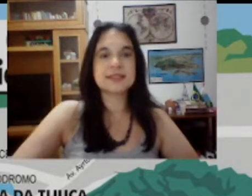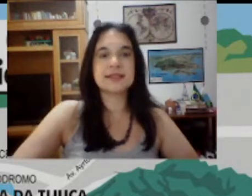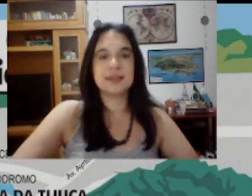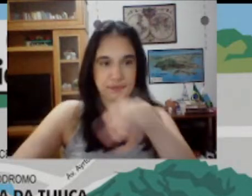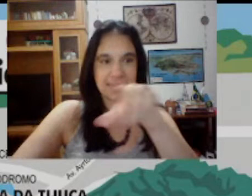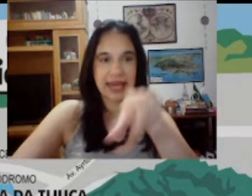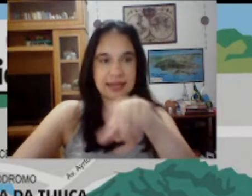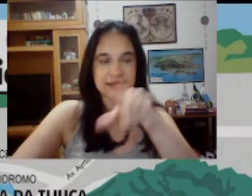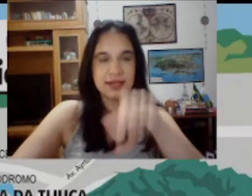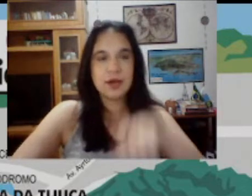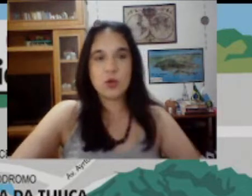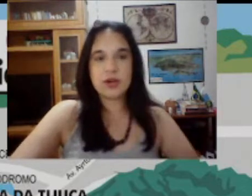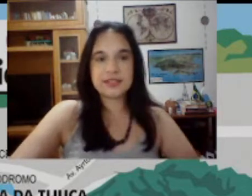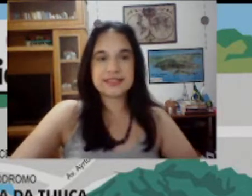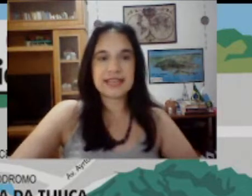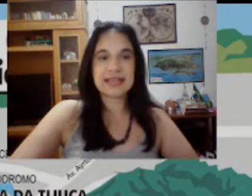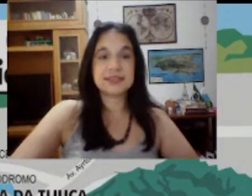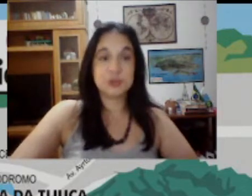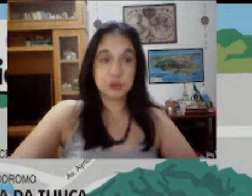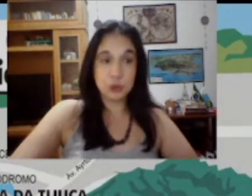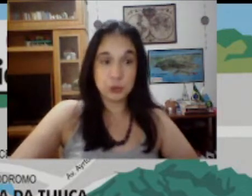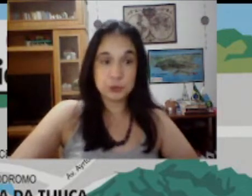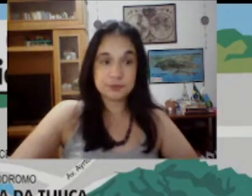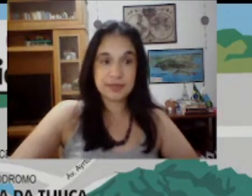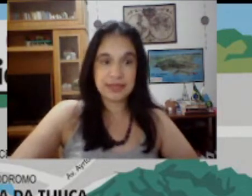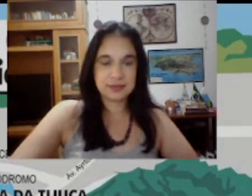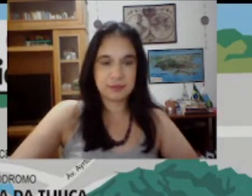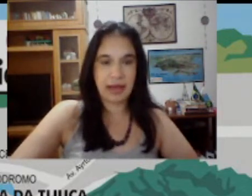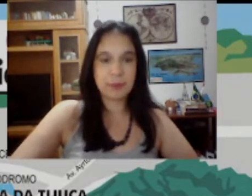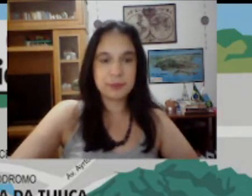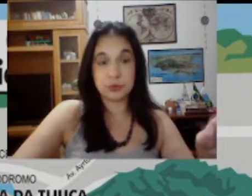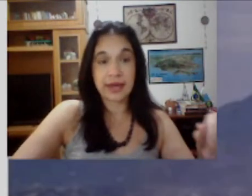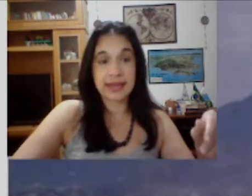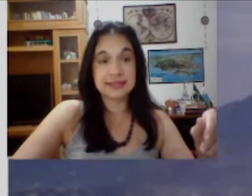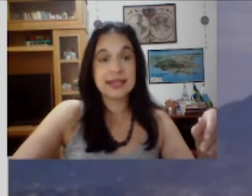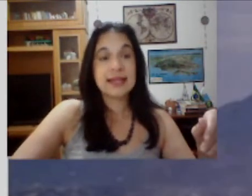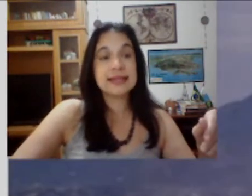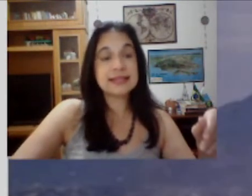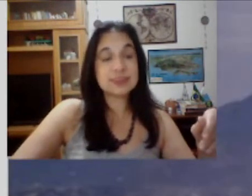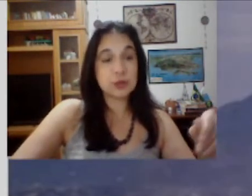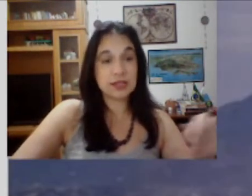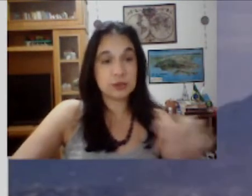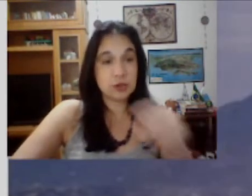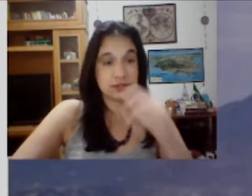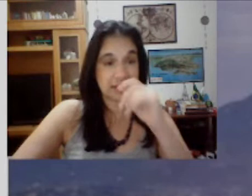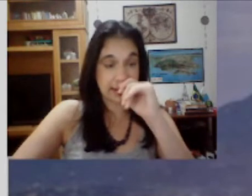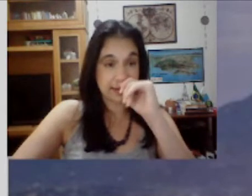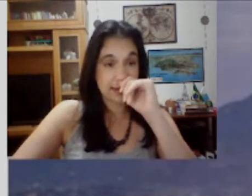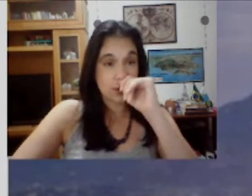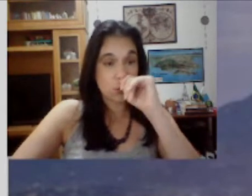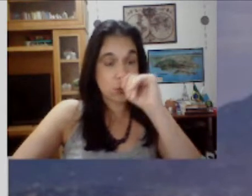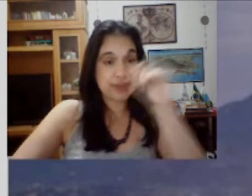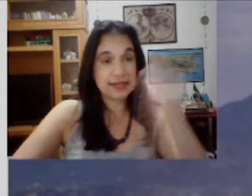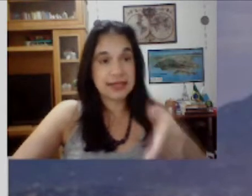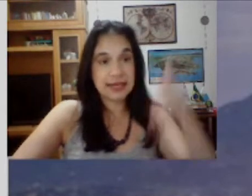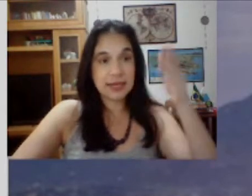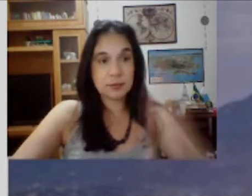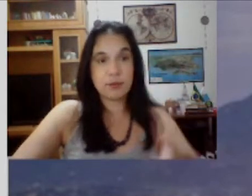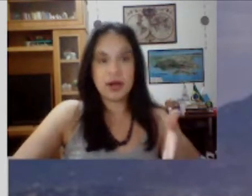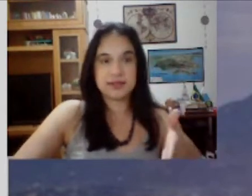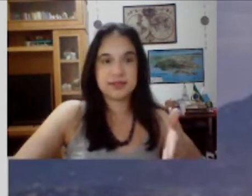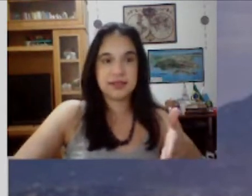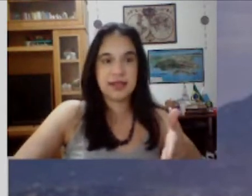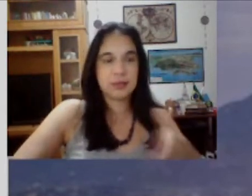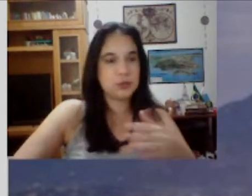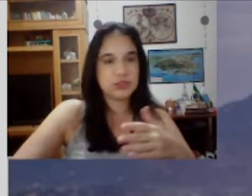bought the land where it says zoo in this map. And this is what it looked like when he